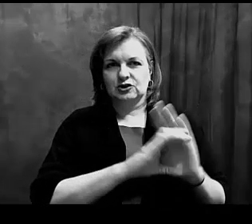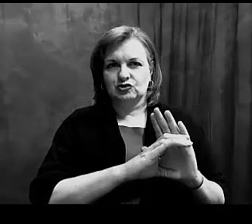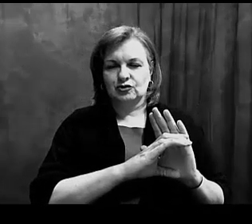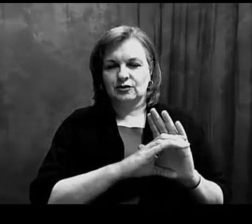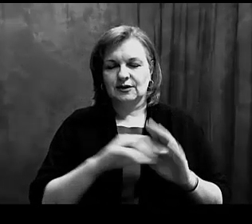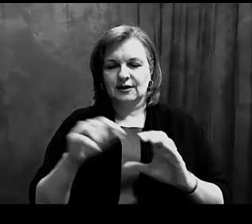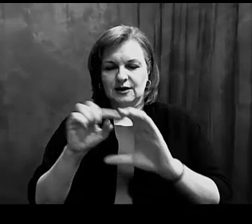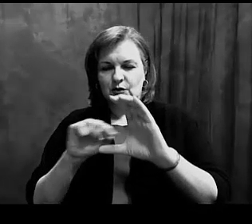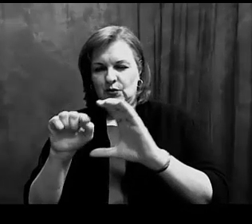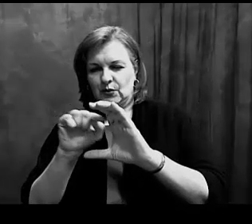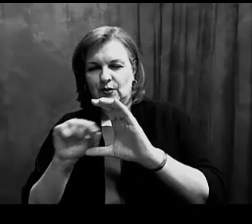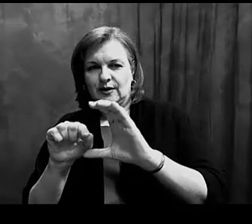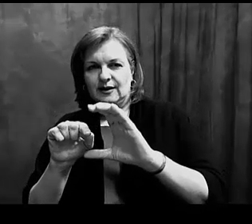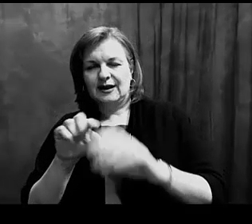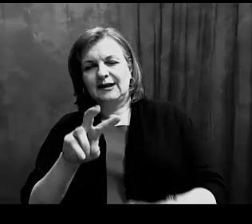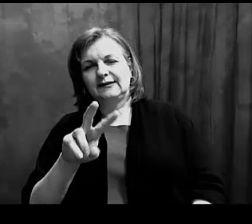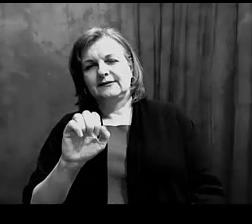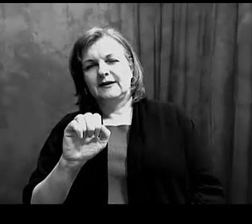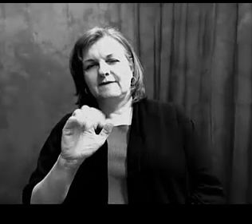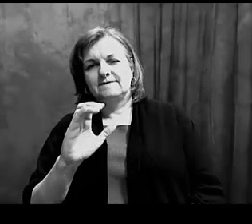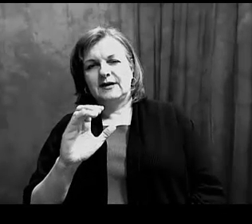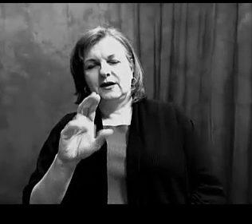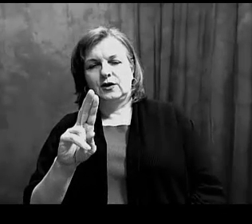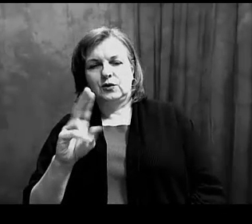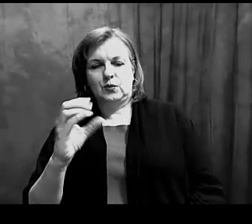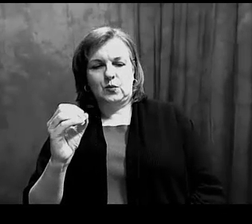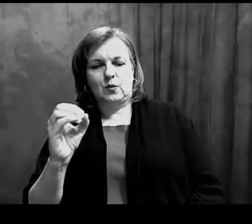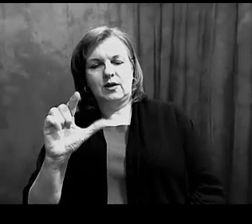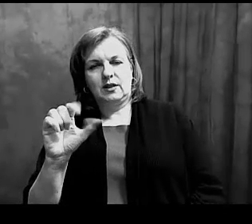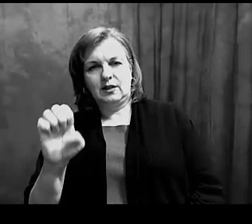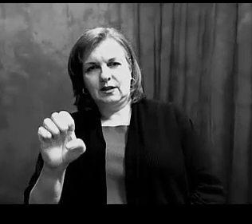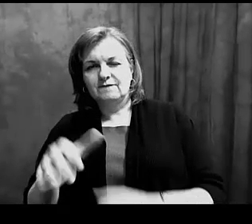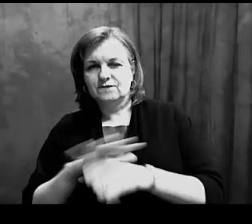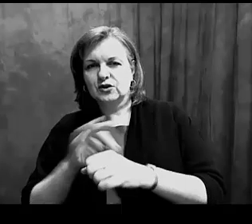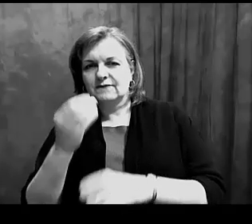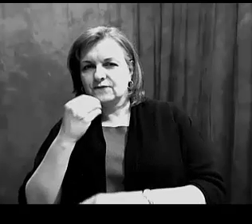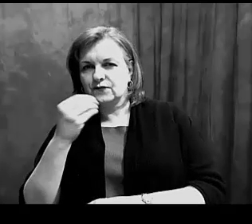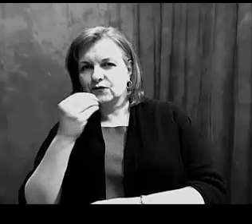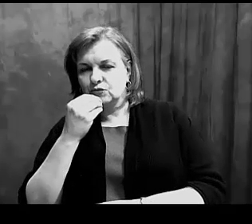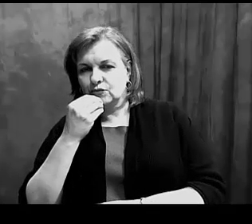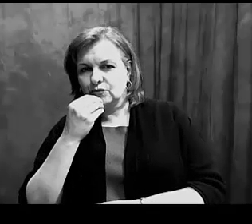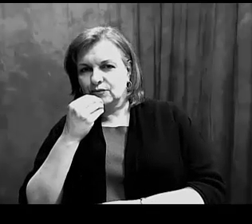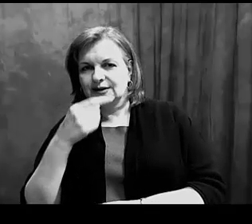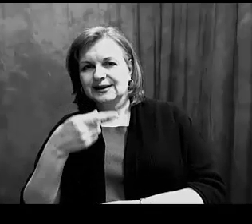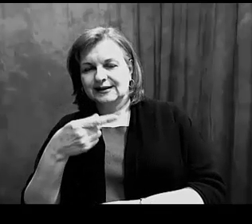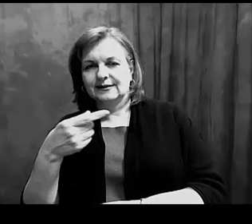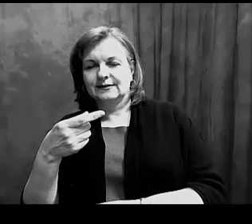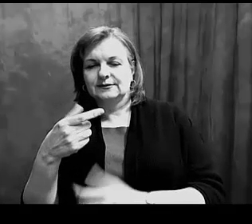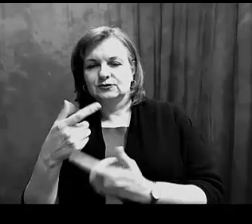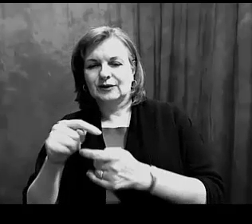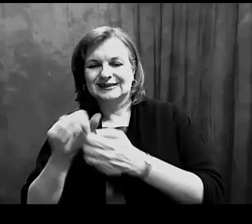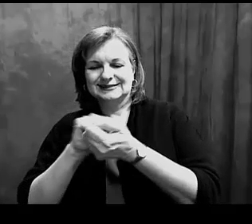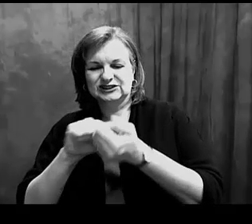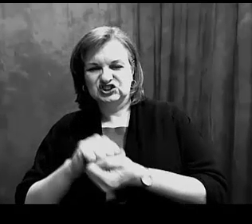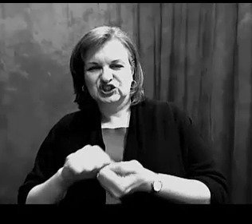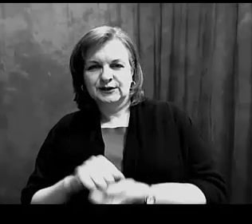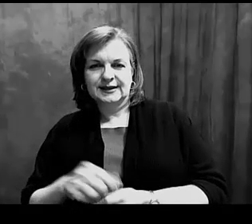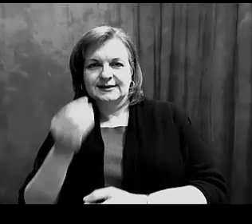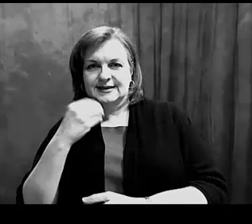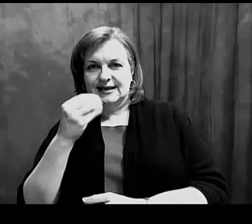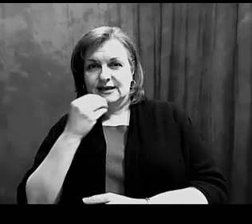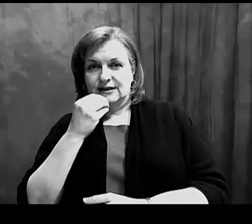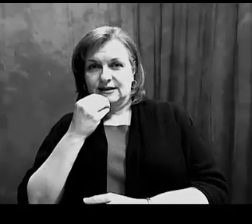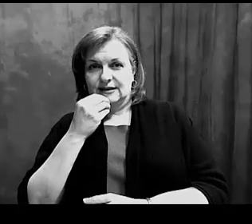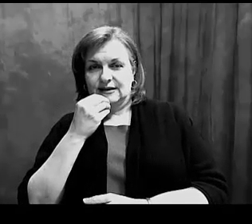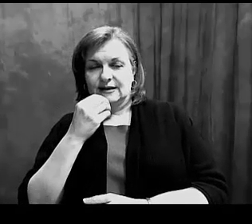different than in that first picture I showed you. These are small vacuoles full of food particles, things